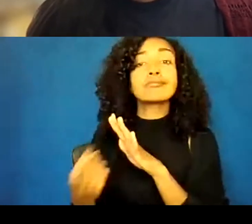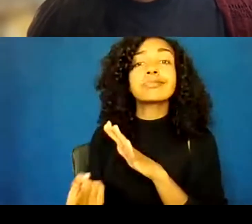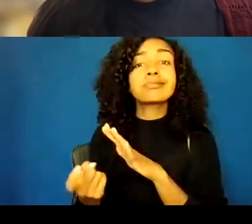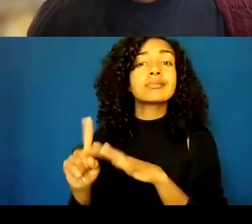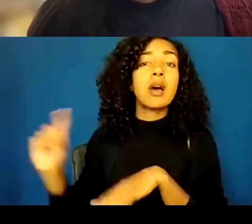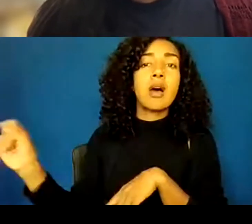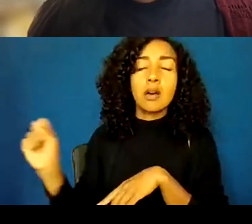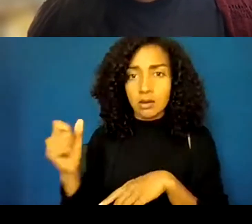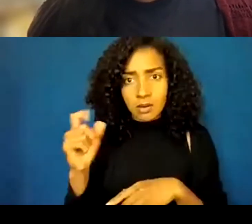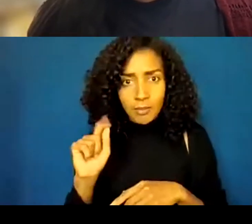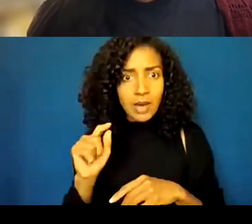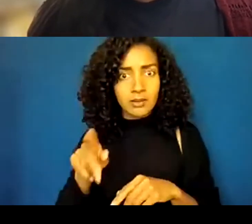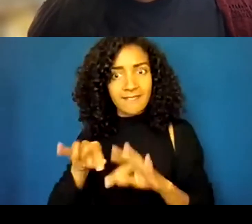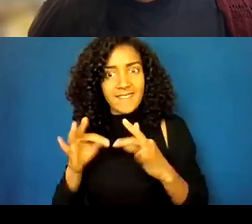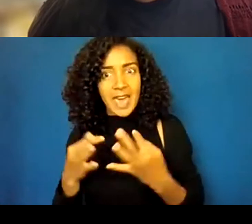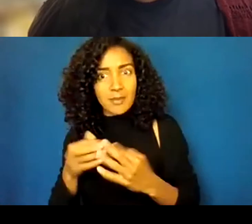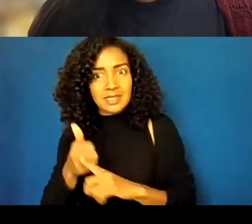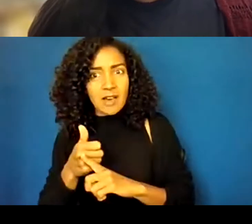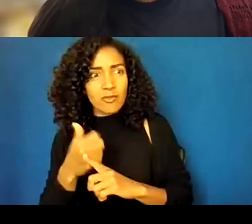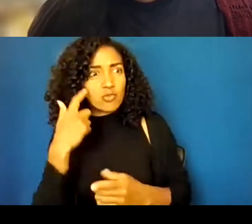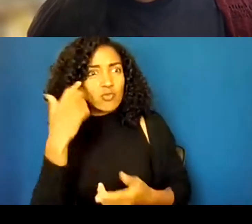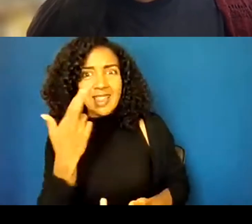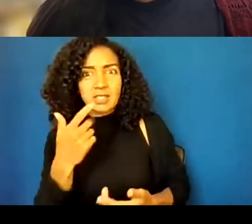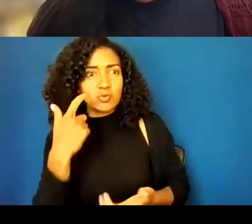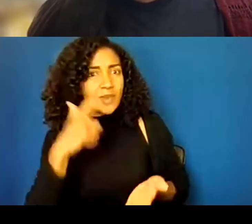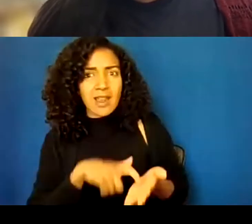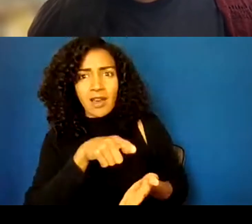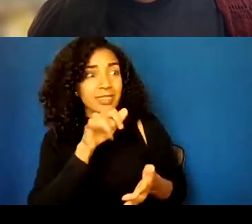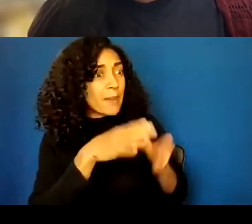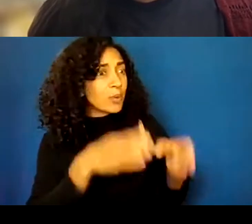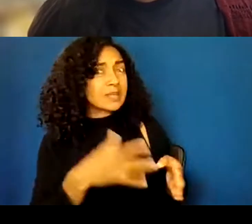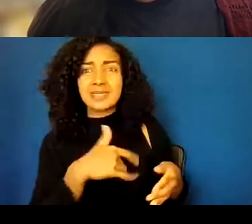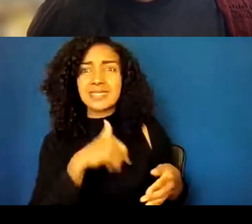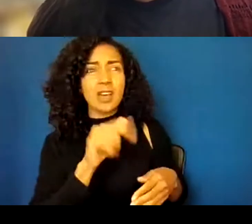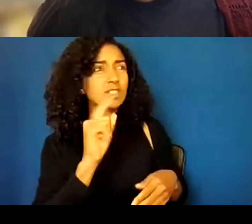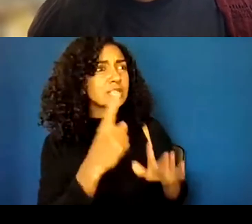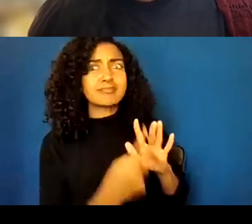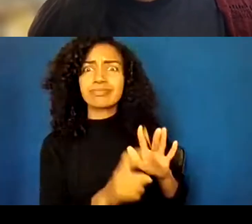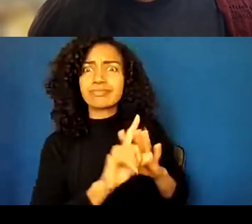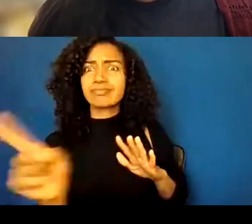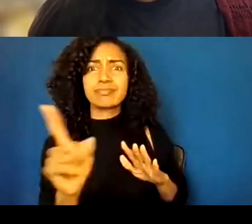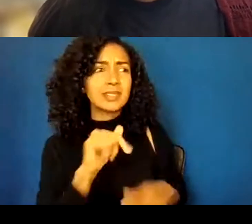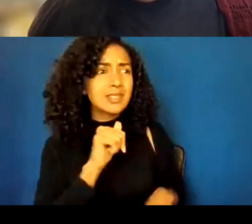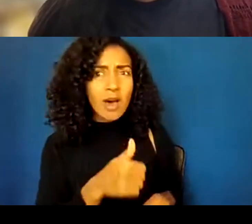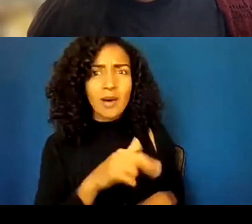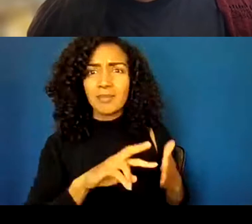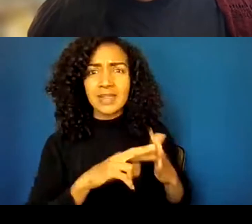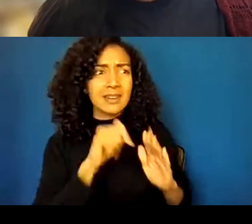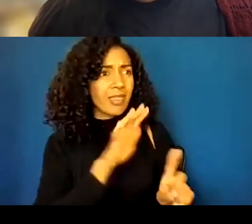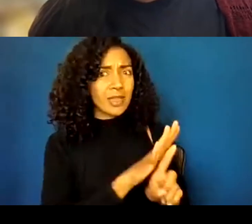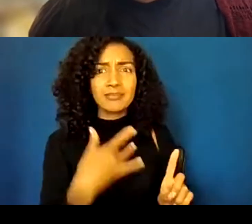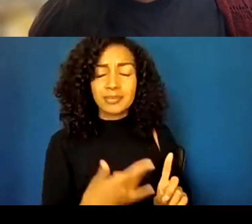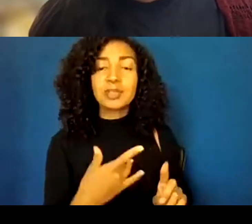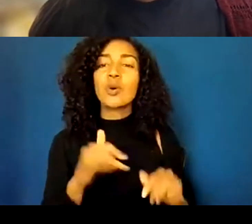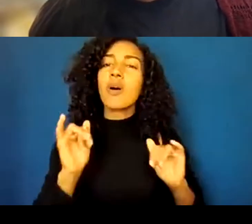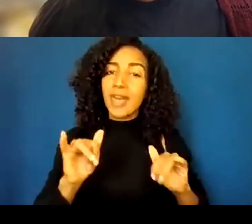believe that, no, this is not like them, they wouldn't just walk away from their family. So that's what triggered those